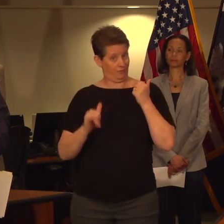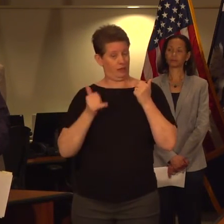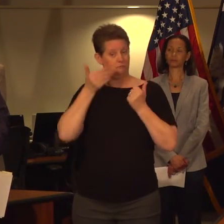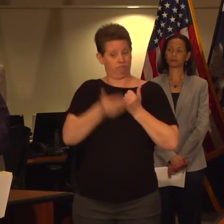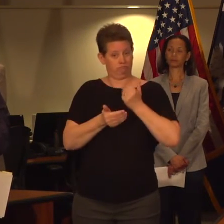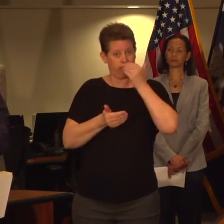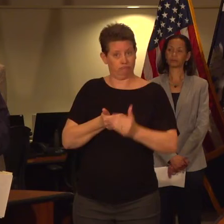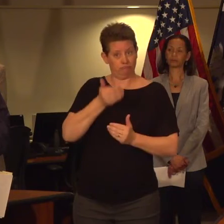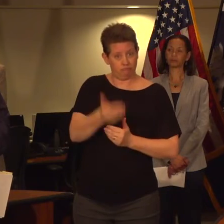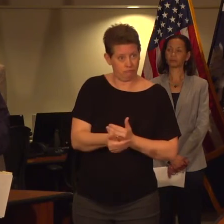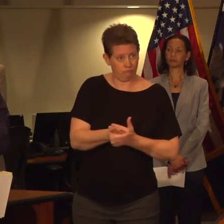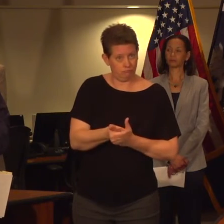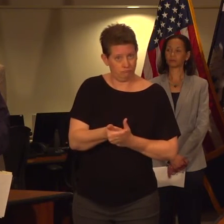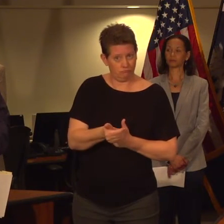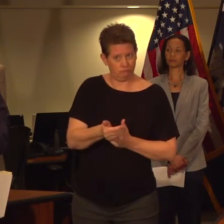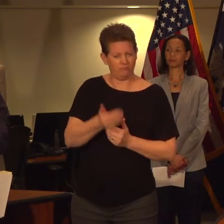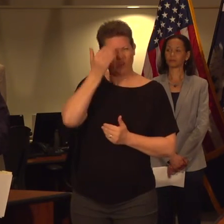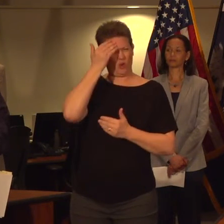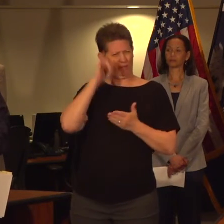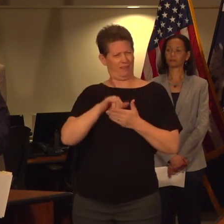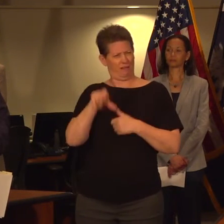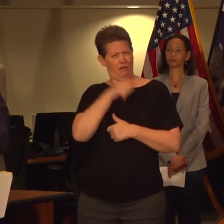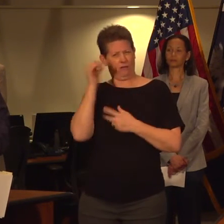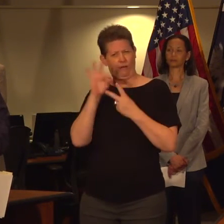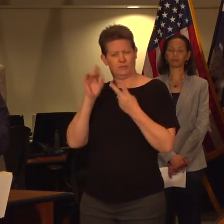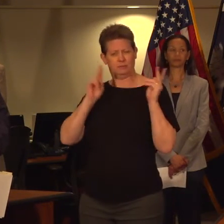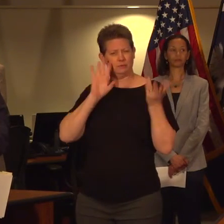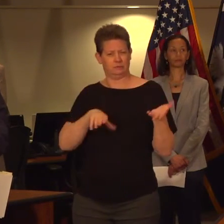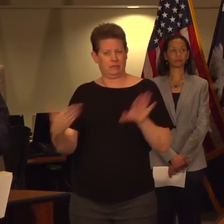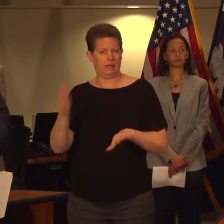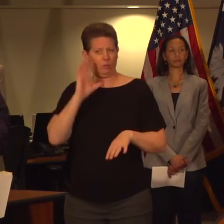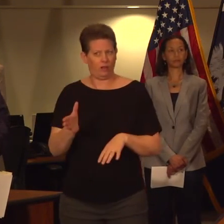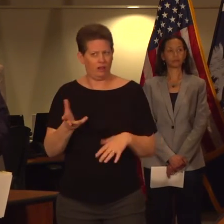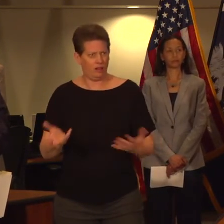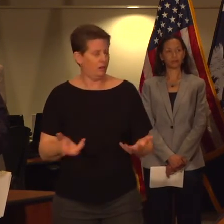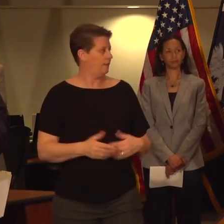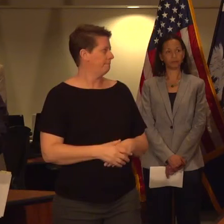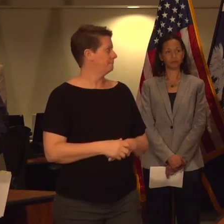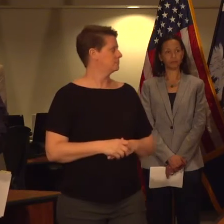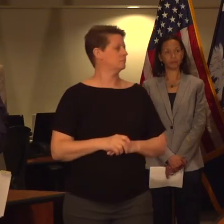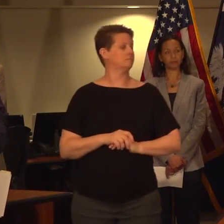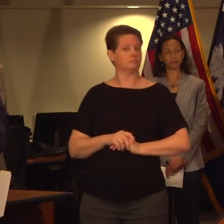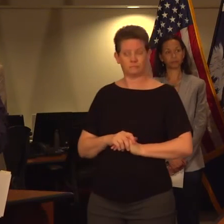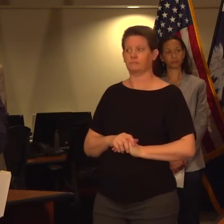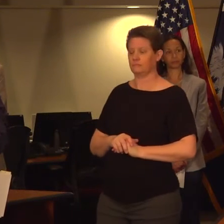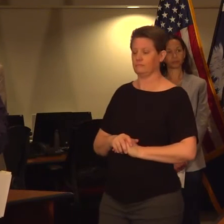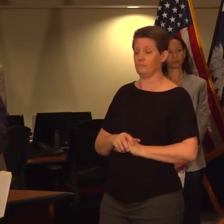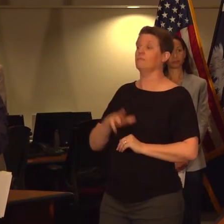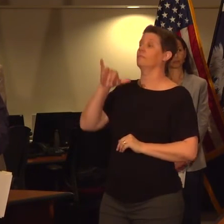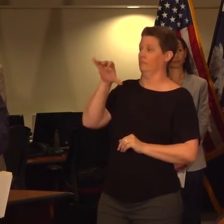gradually, with the other alternative being people dying? I'm speaking, we are comfortable